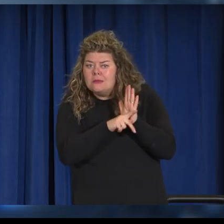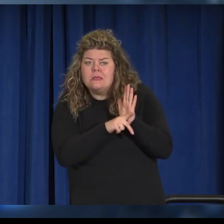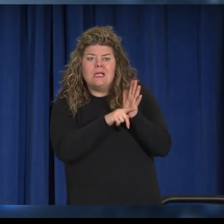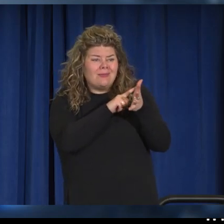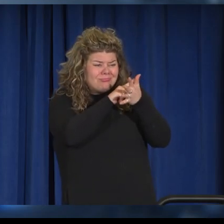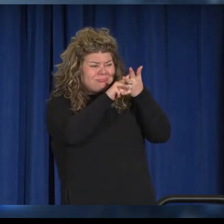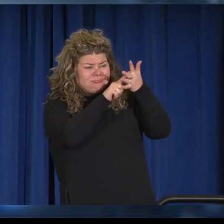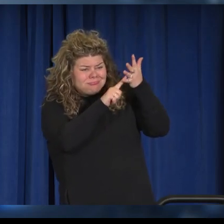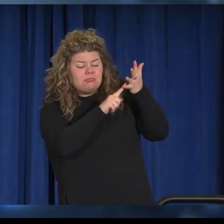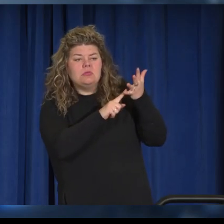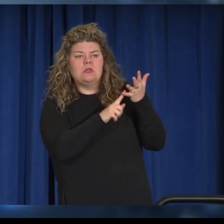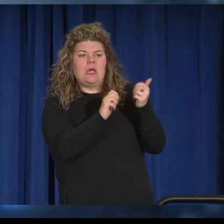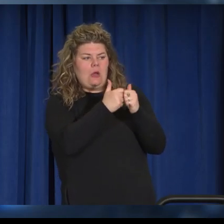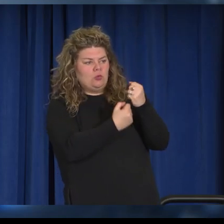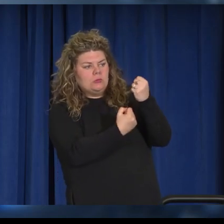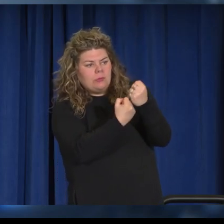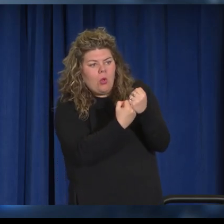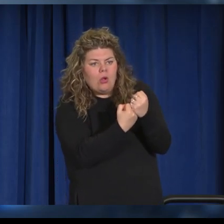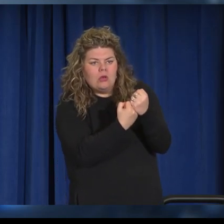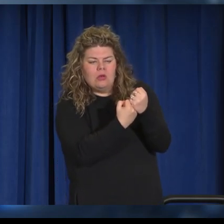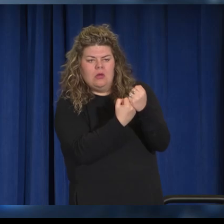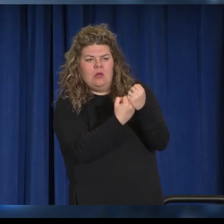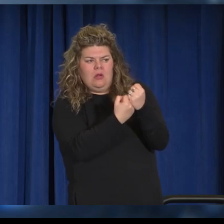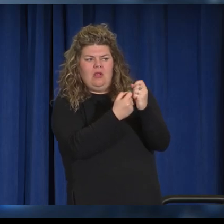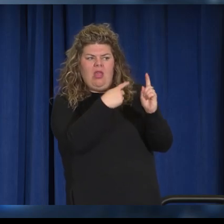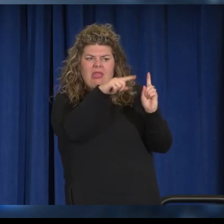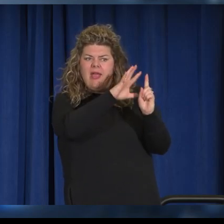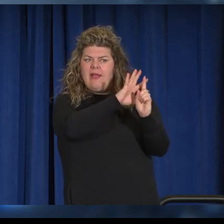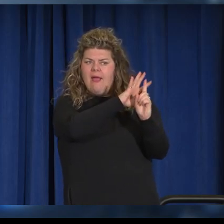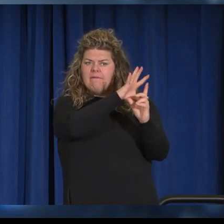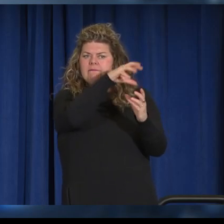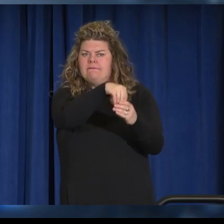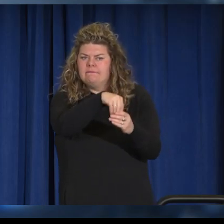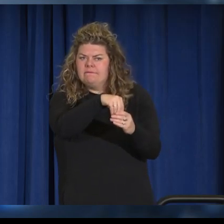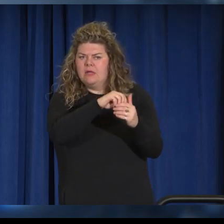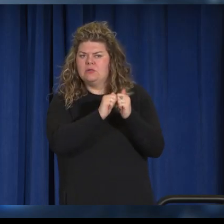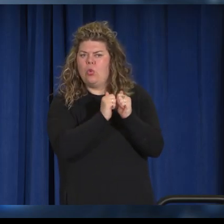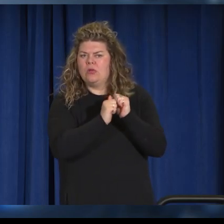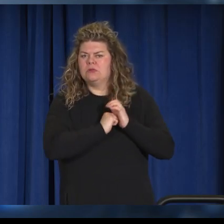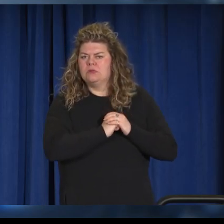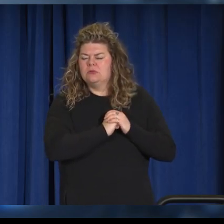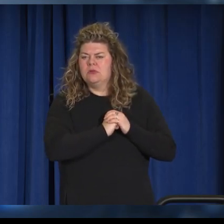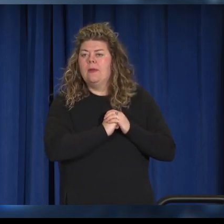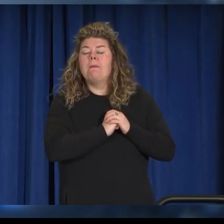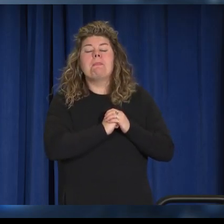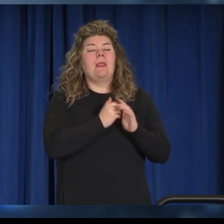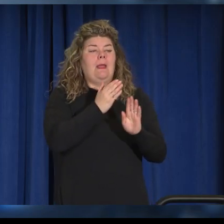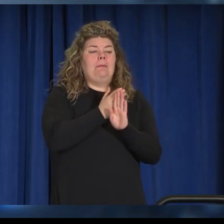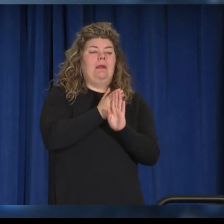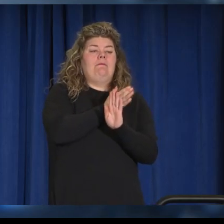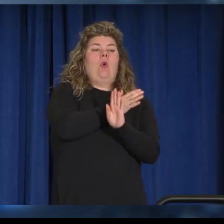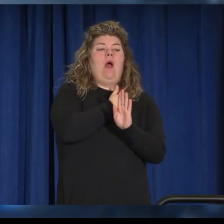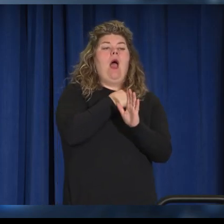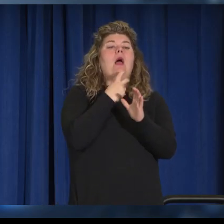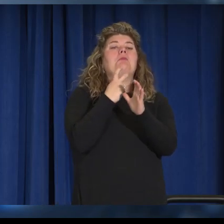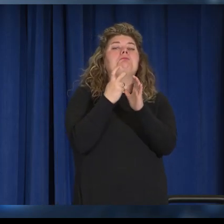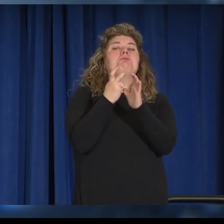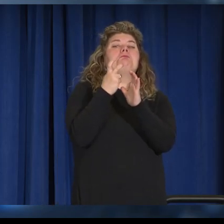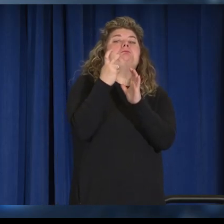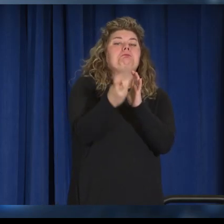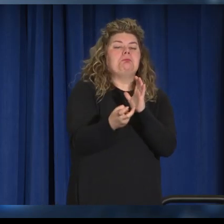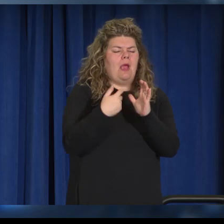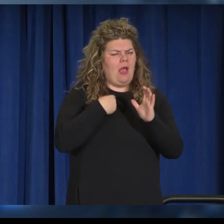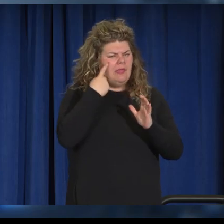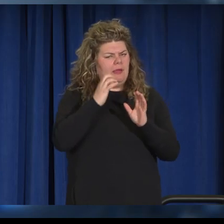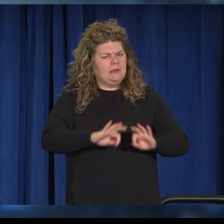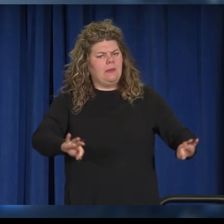then support their ability to participate in sport. But before I get into that a little bit further, I think it's important to acknowledge